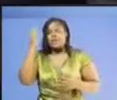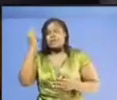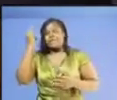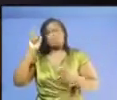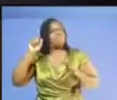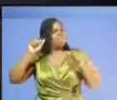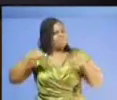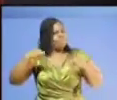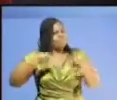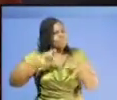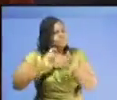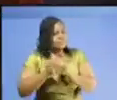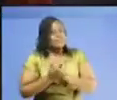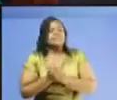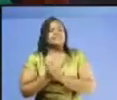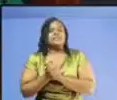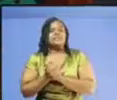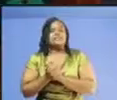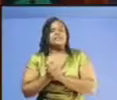I hear you. So let me take you to Job.